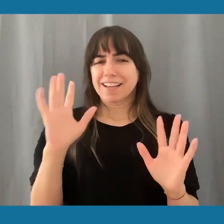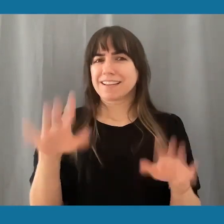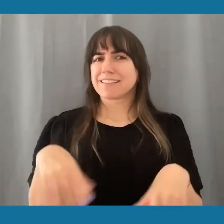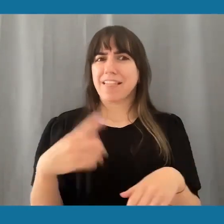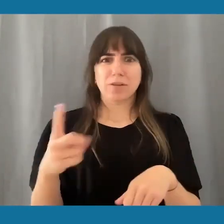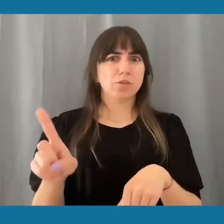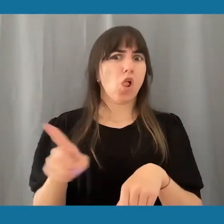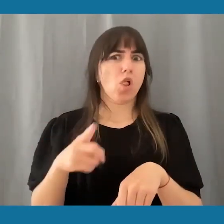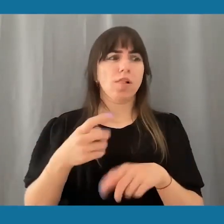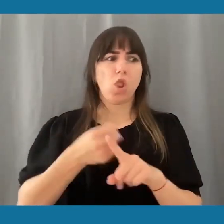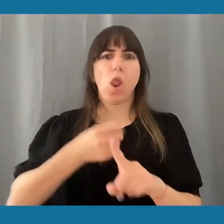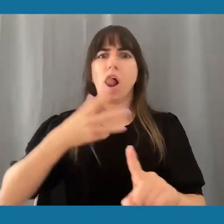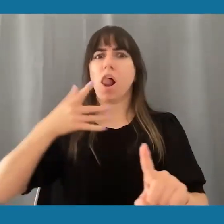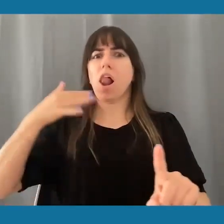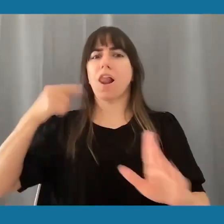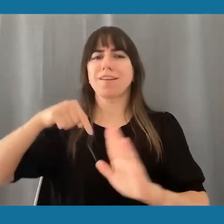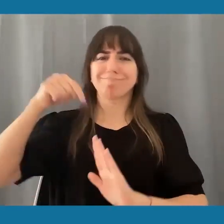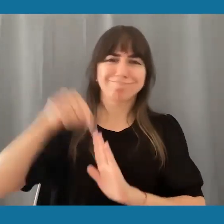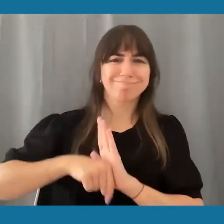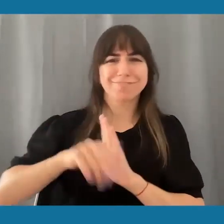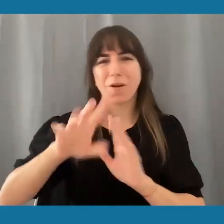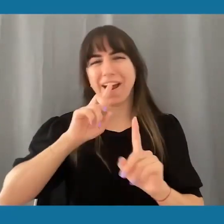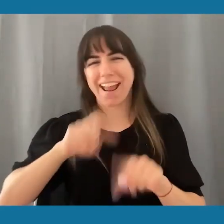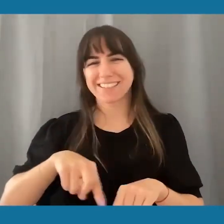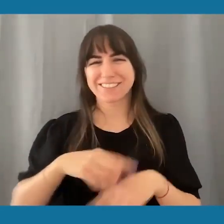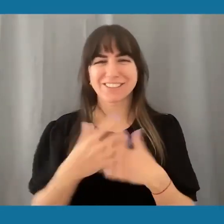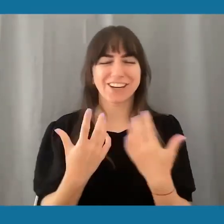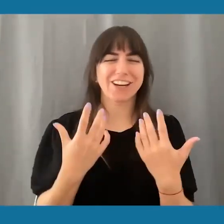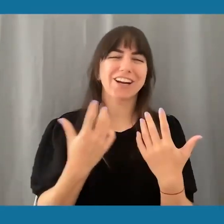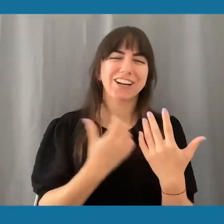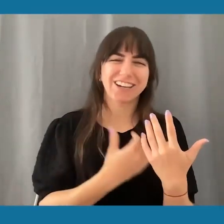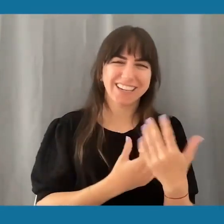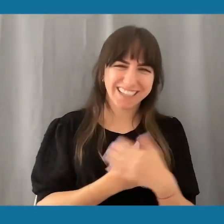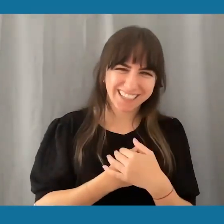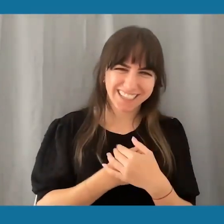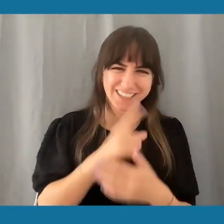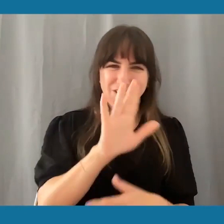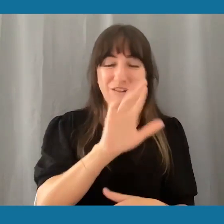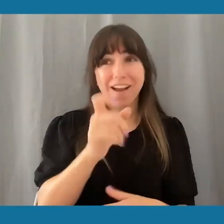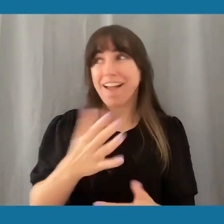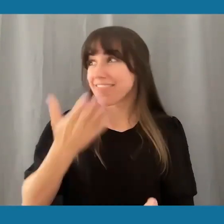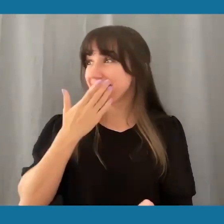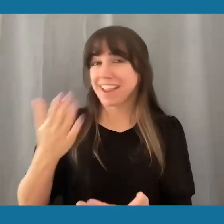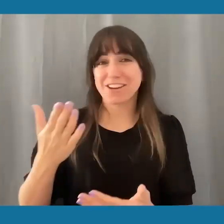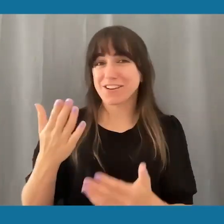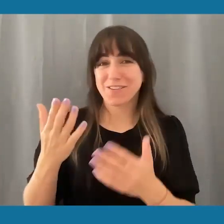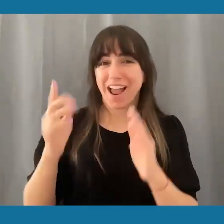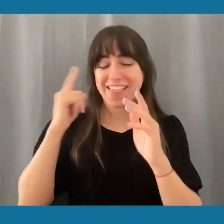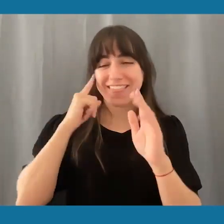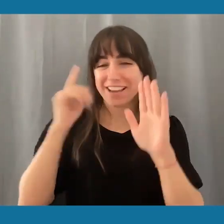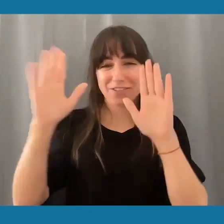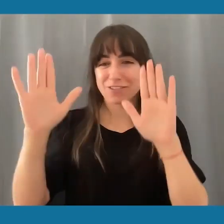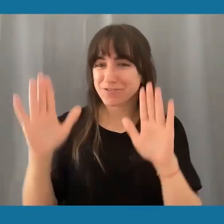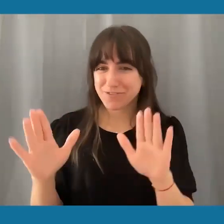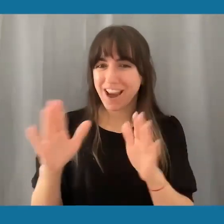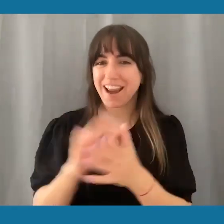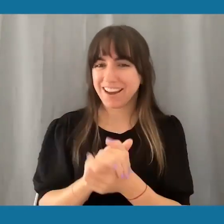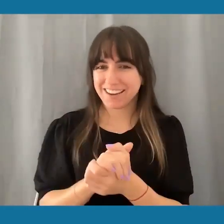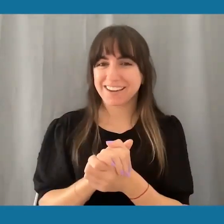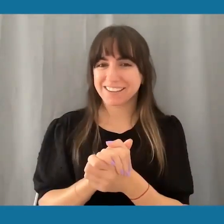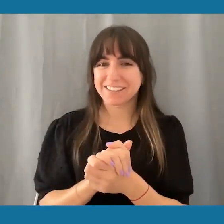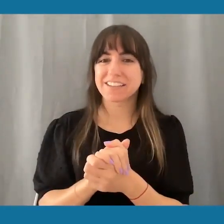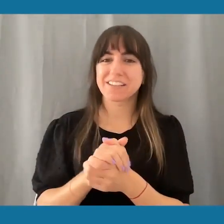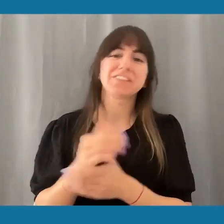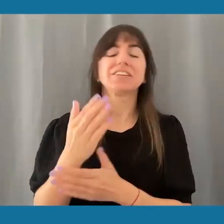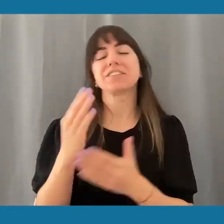John. I apologize. Thank you for the trip. No, I think it was very good, because that is something newer. Leo was one of